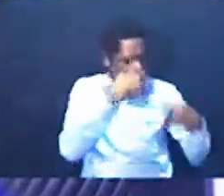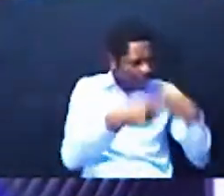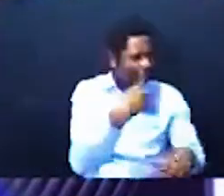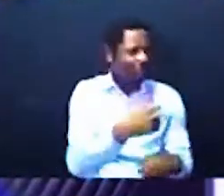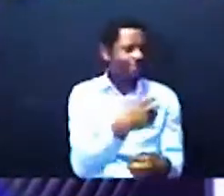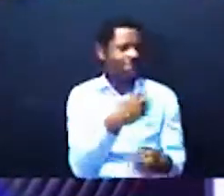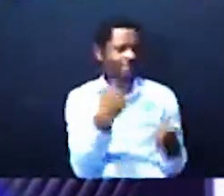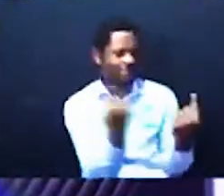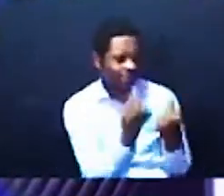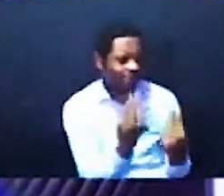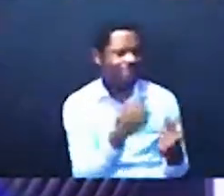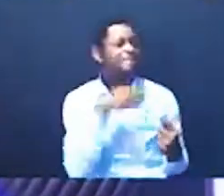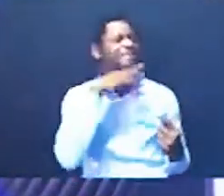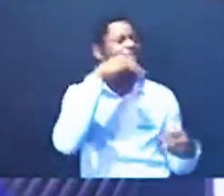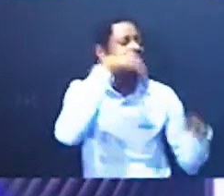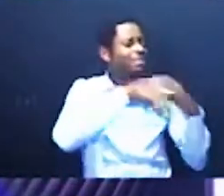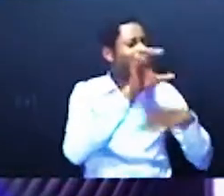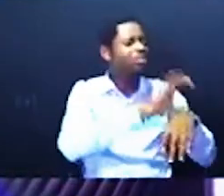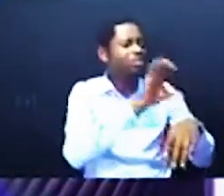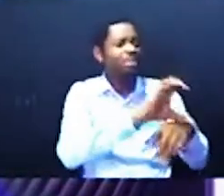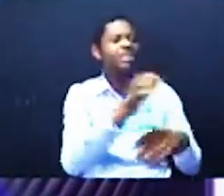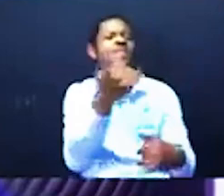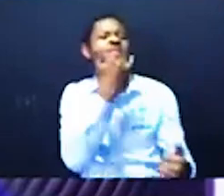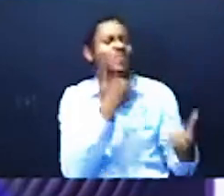is aware of the offenses.